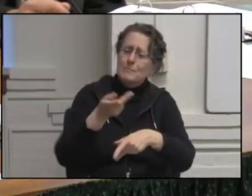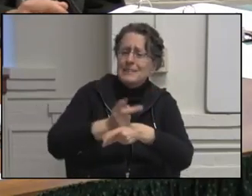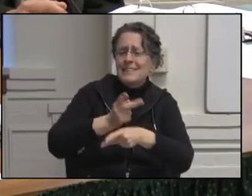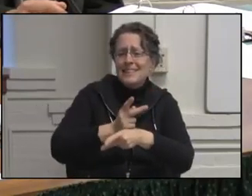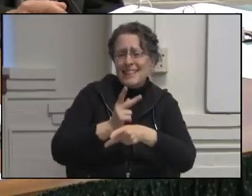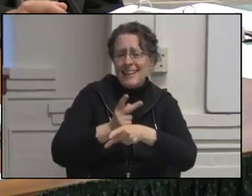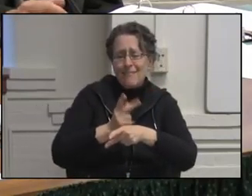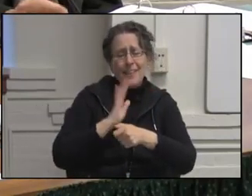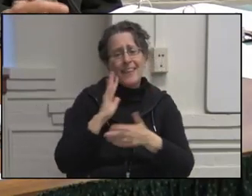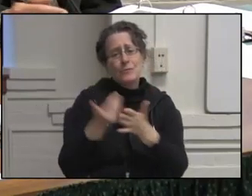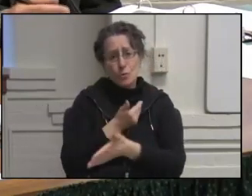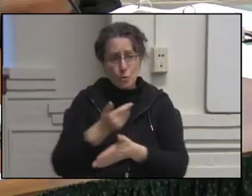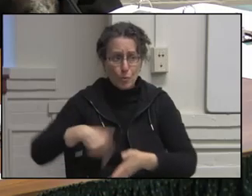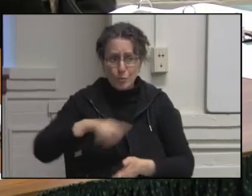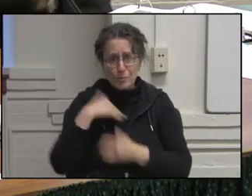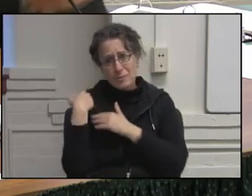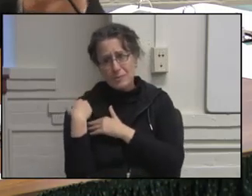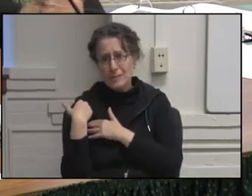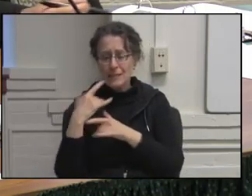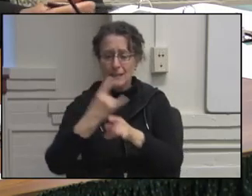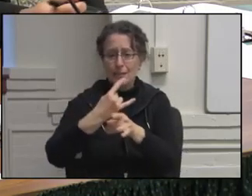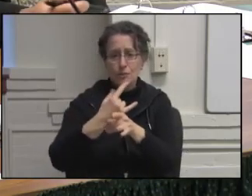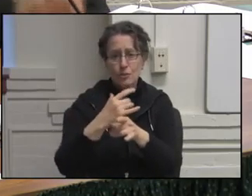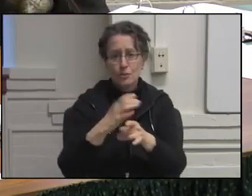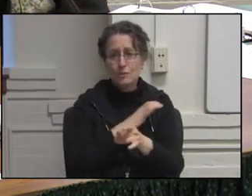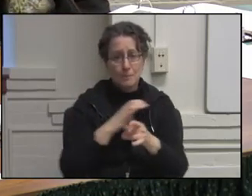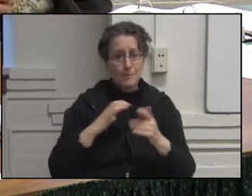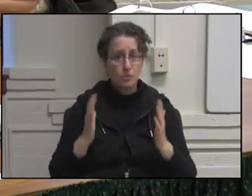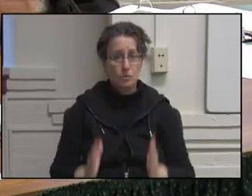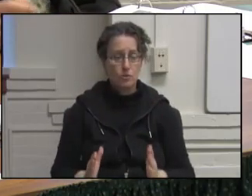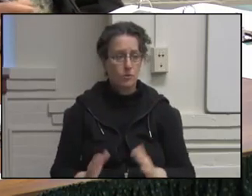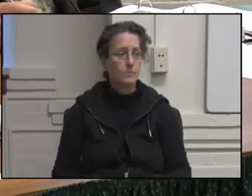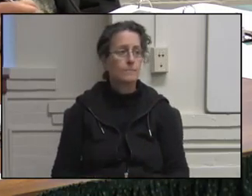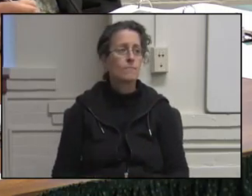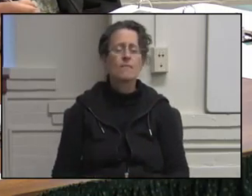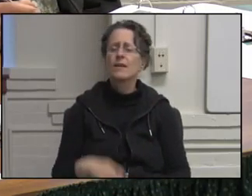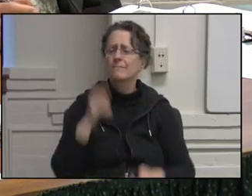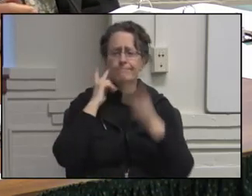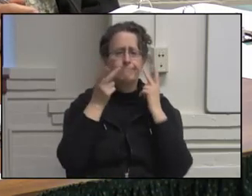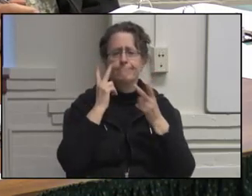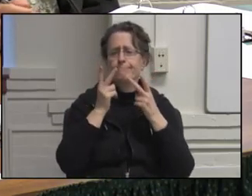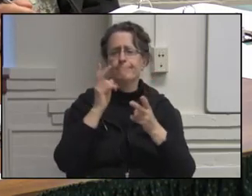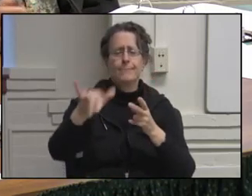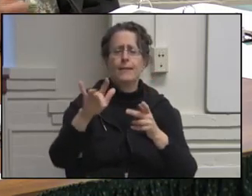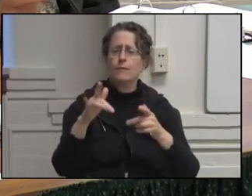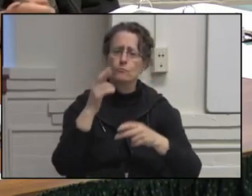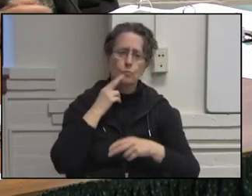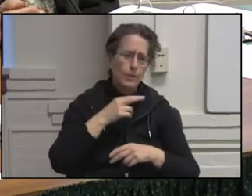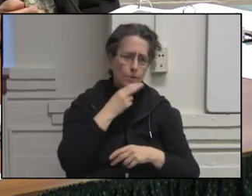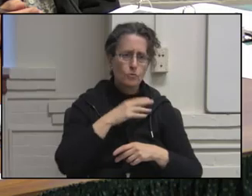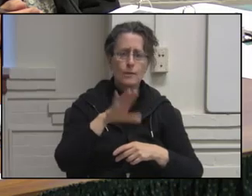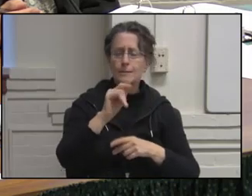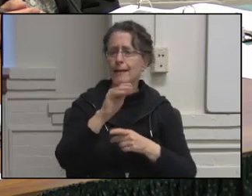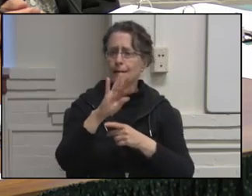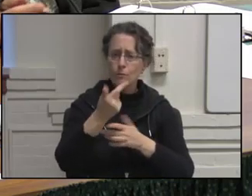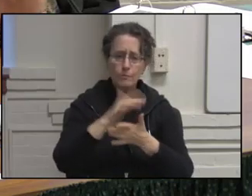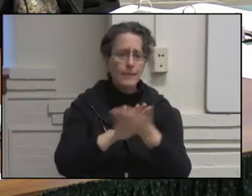roles as liquor commissioners. I'll just say personally that I've seen these guys operate in many different things. Harris Hill Ski